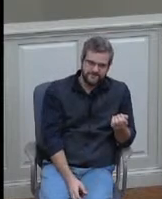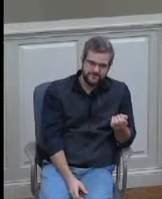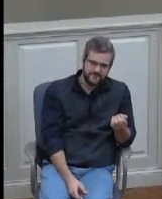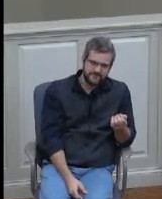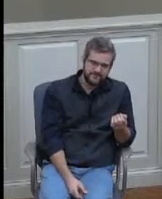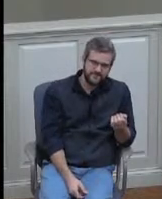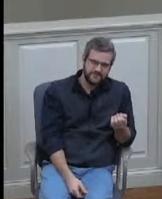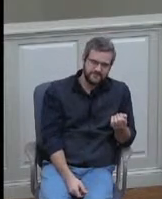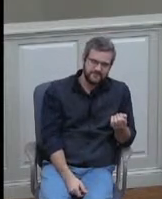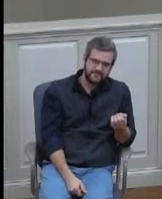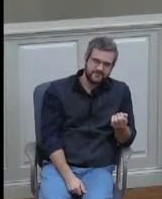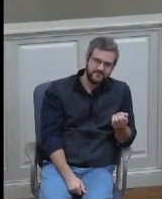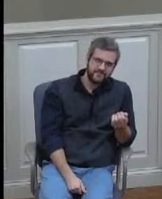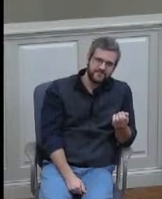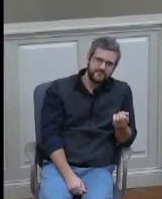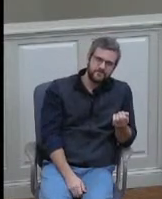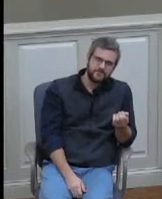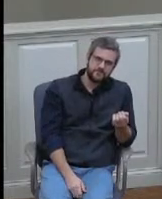Nice.